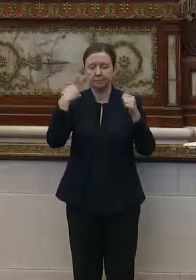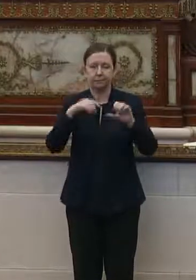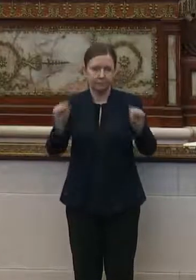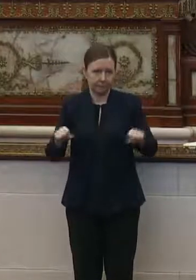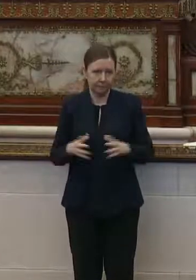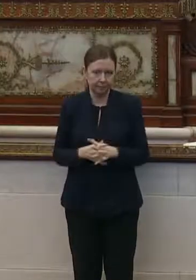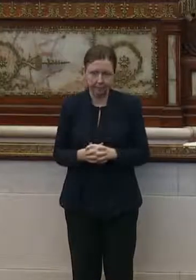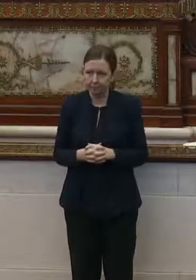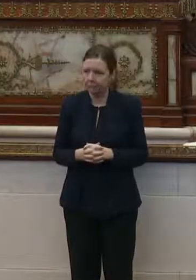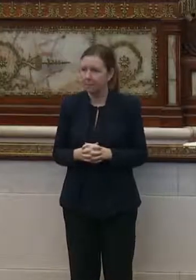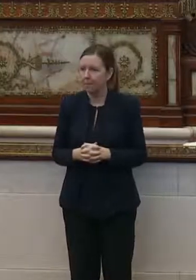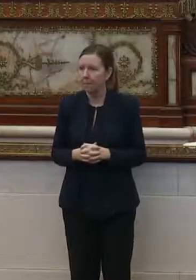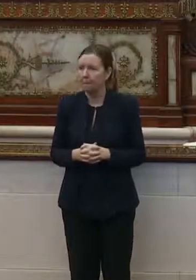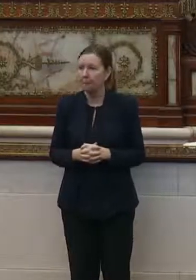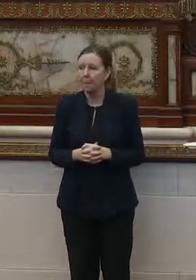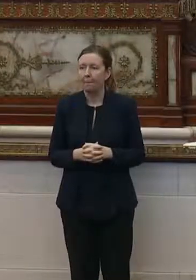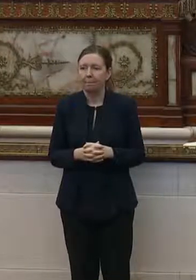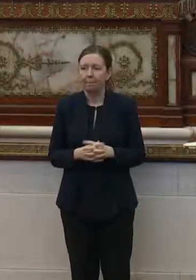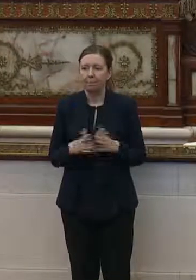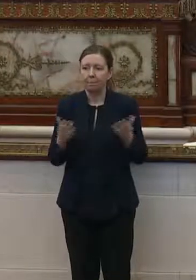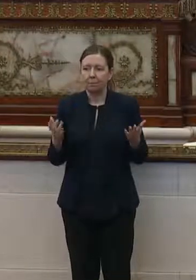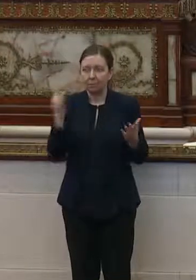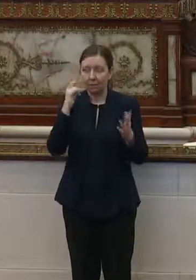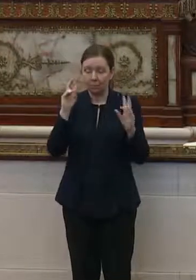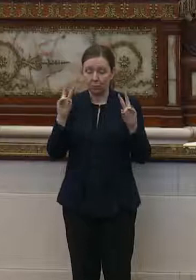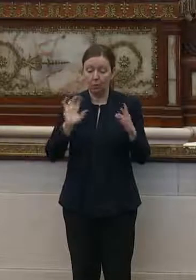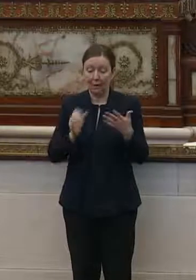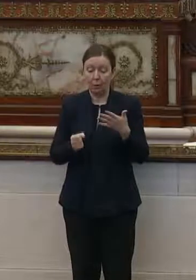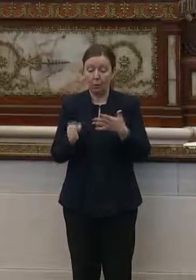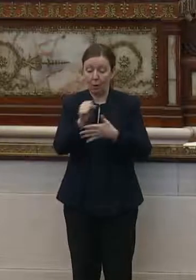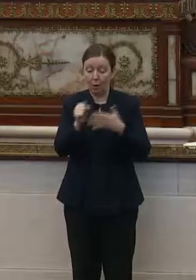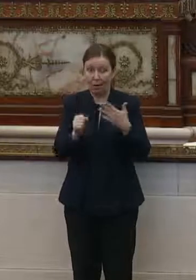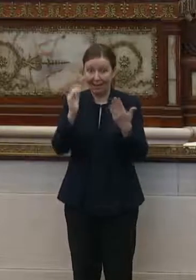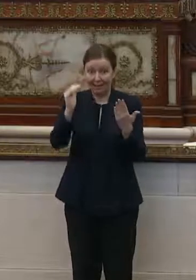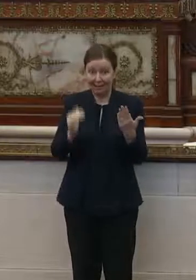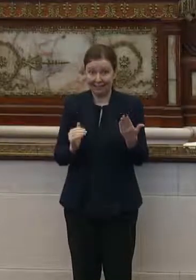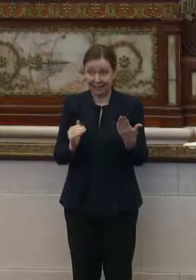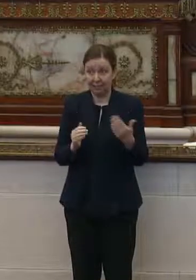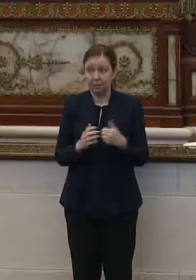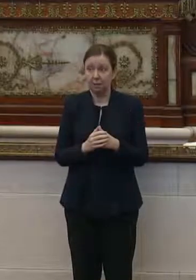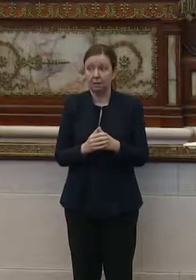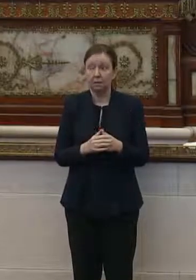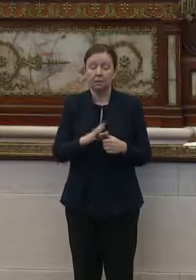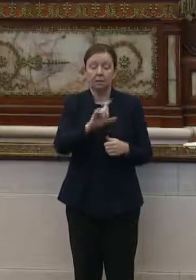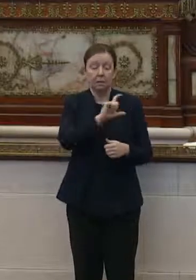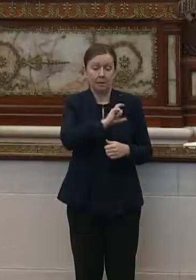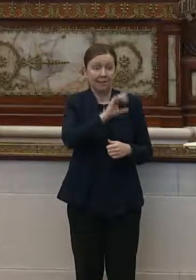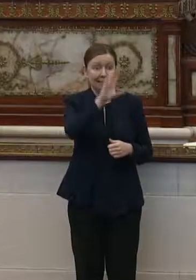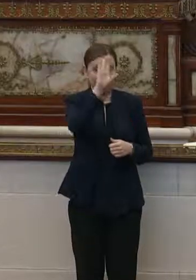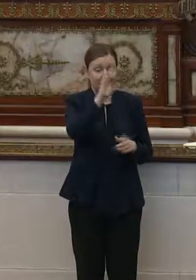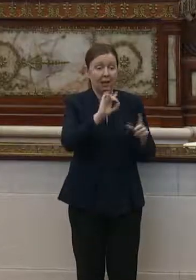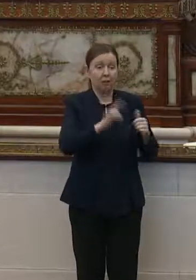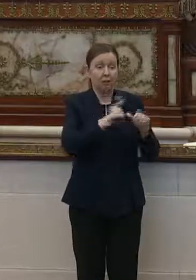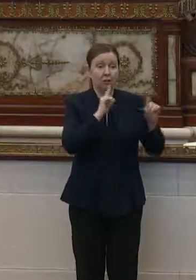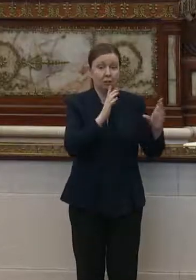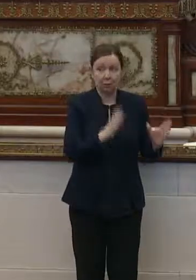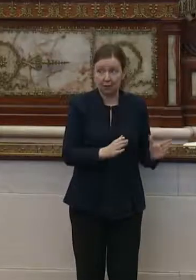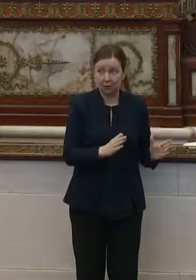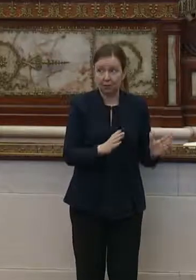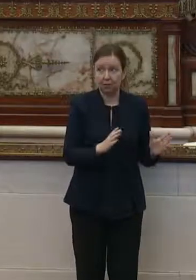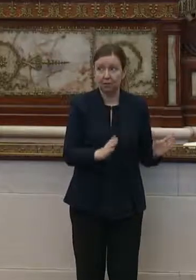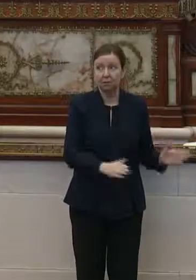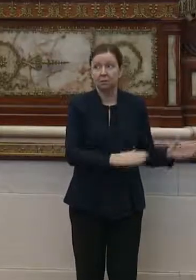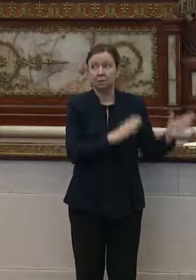can? Well, so let me say, if you look at our priority listing, there's police and fire, first responders, then there's